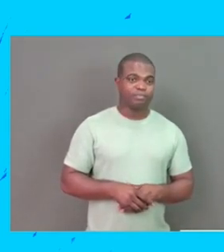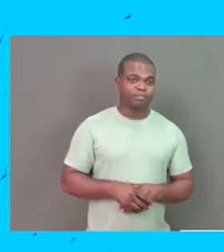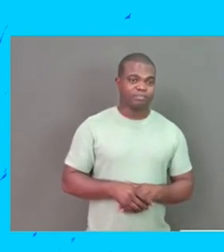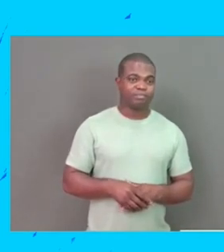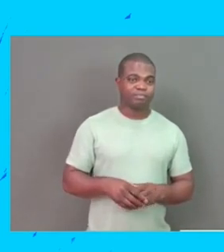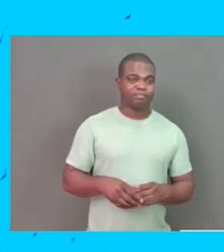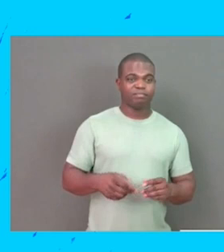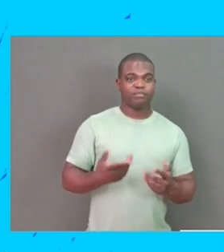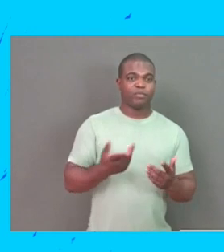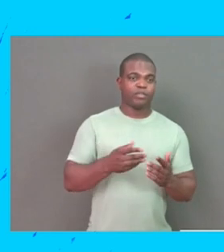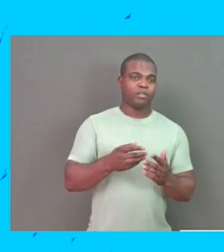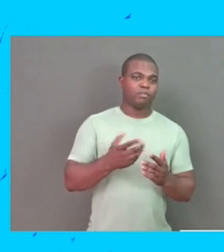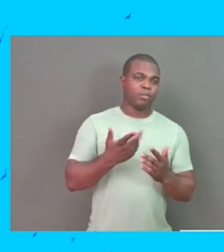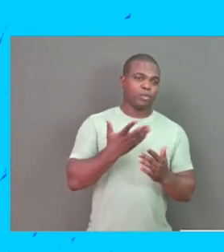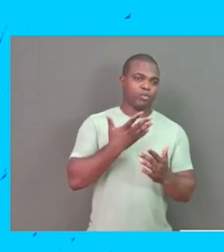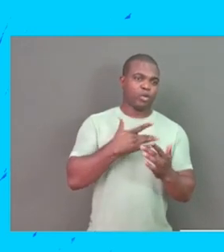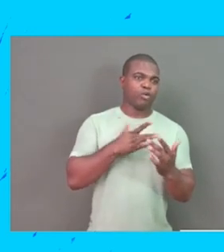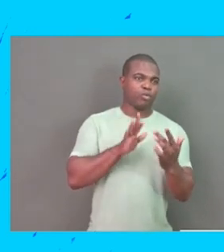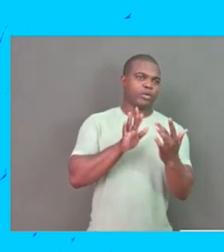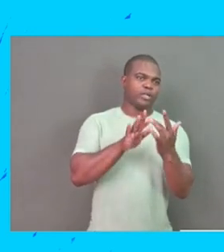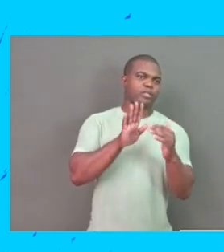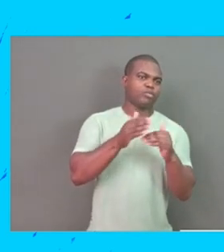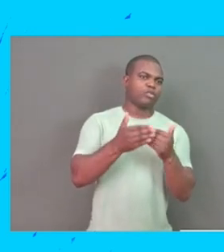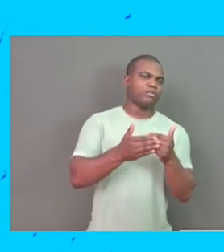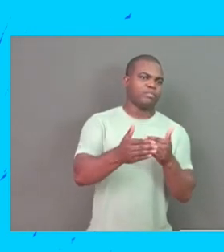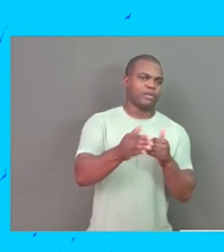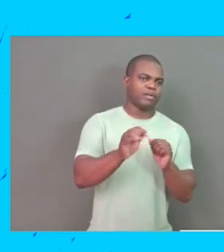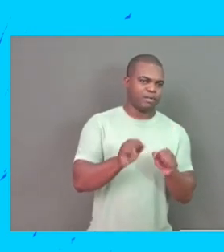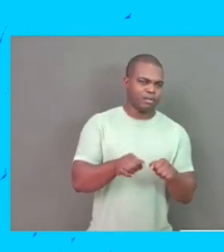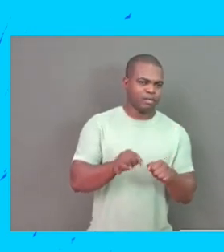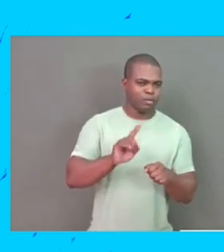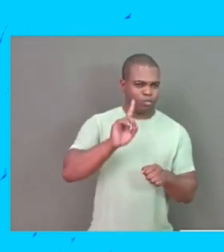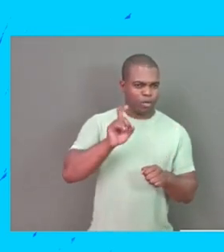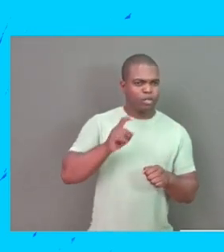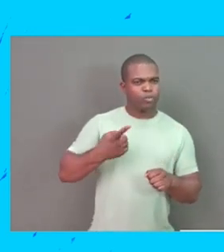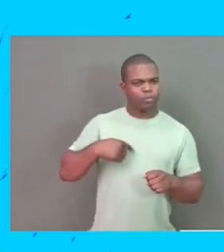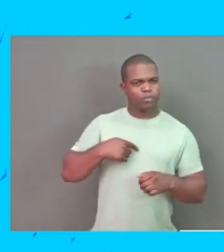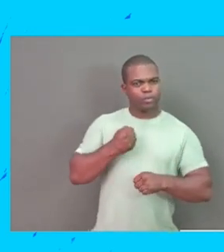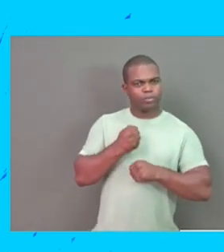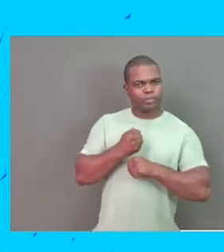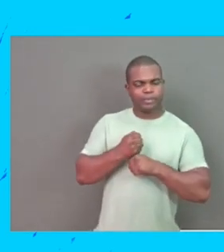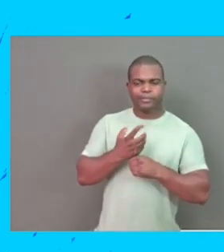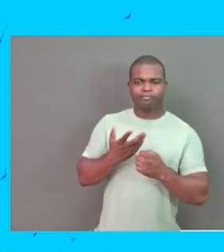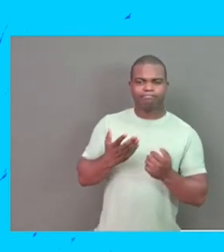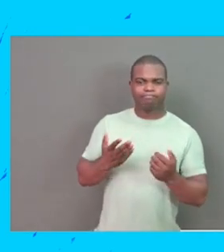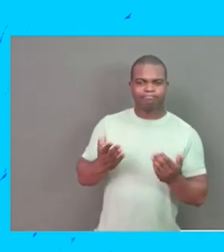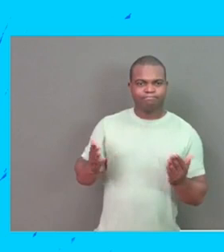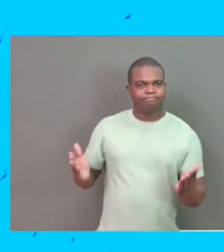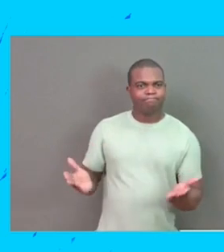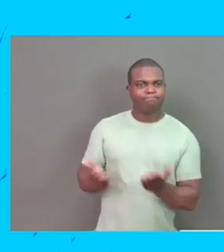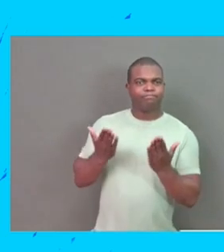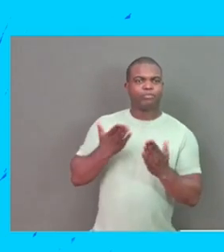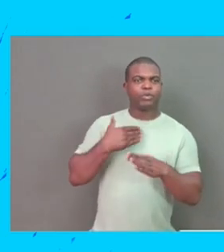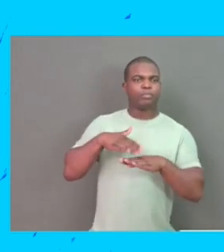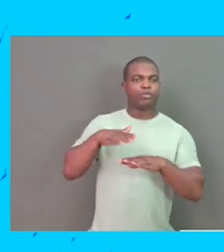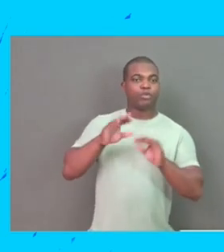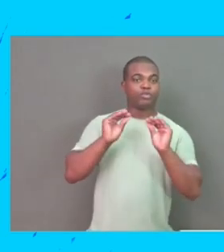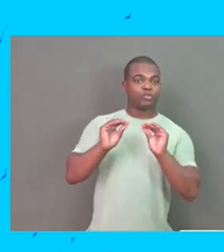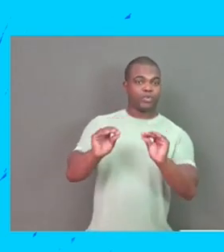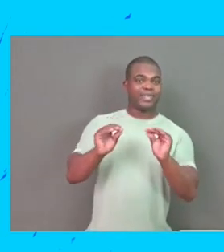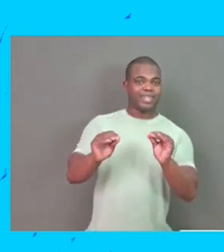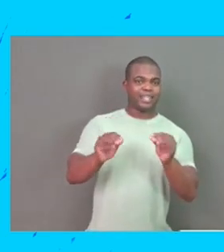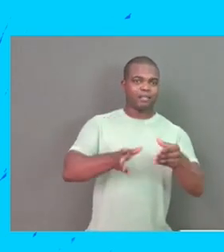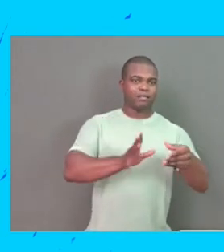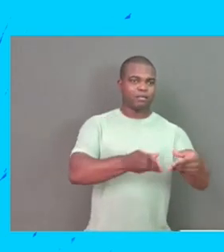Sexual and Reproductive Health, LGBTQI+, Adolescents and Young People in the Way. And another called Periods